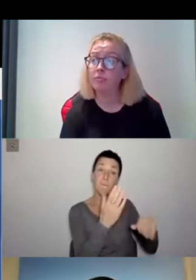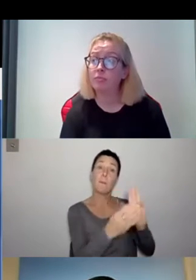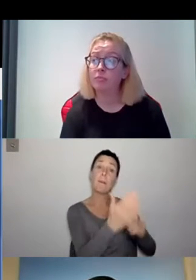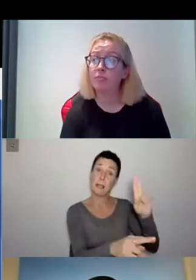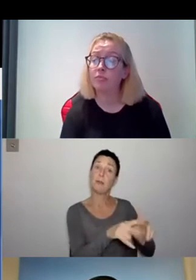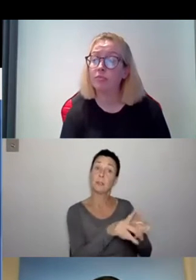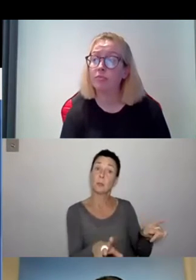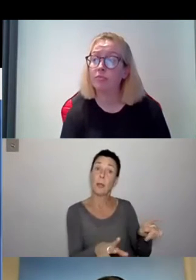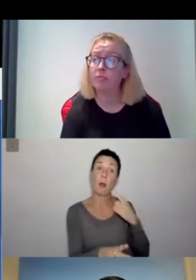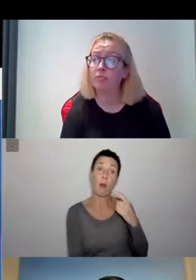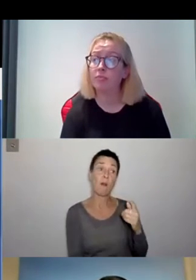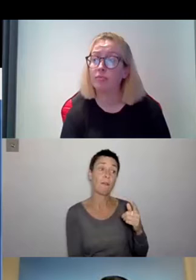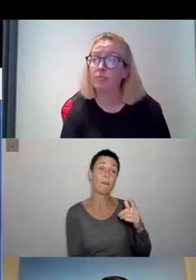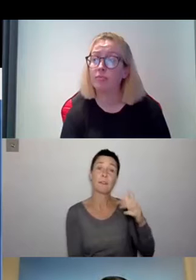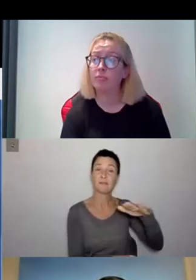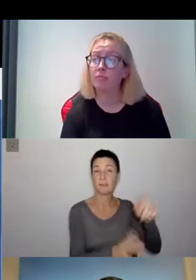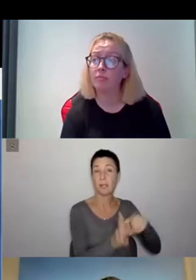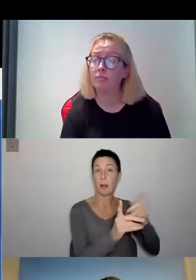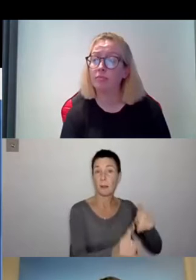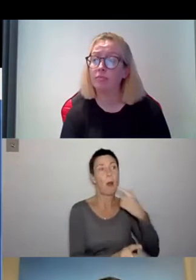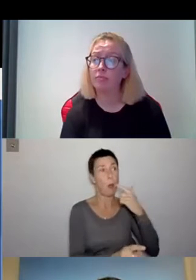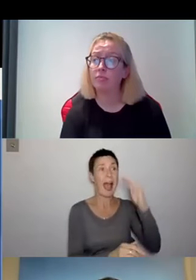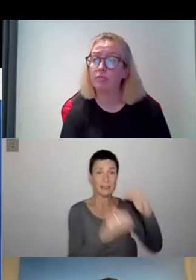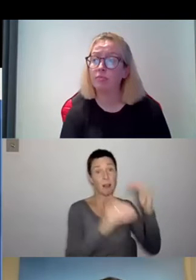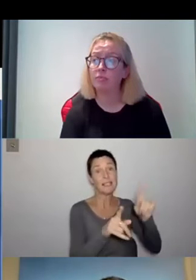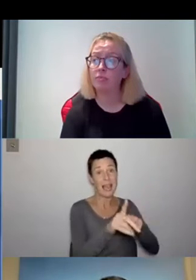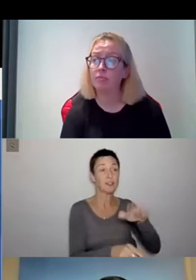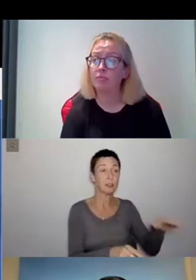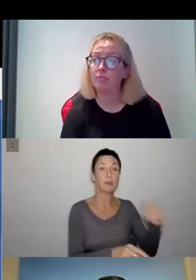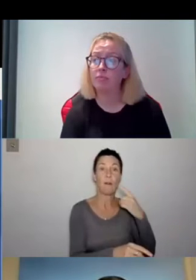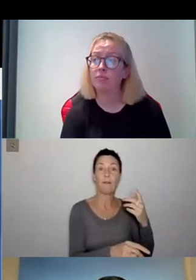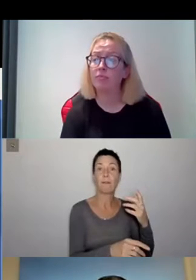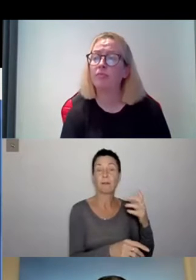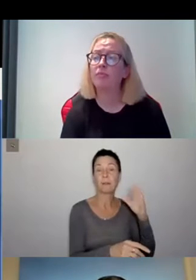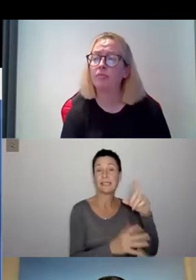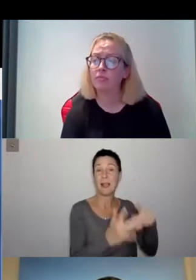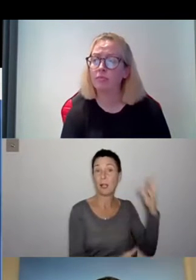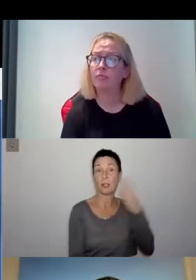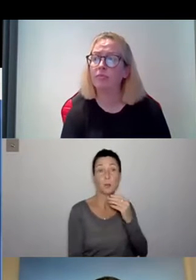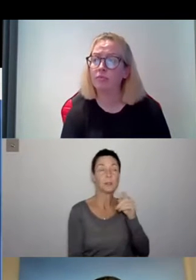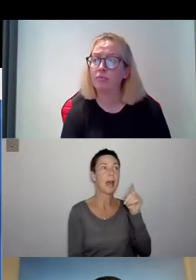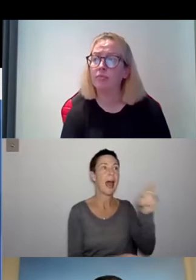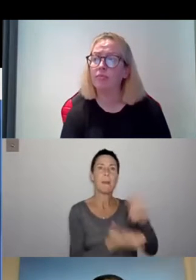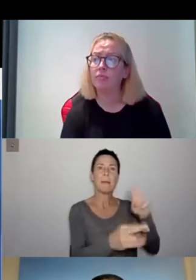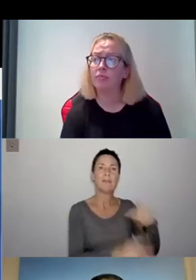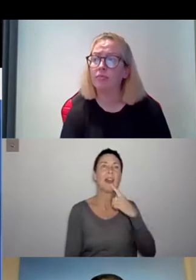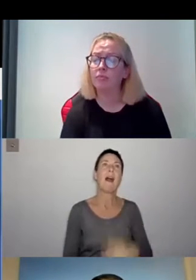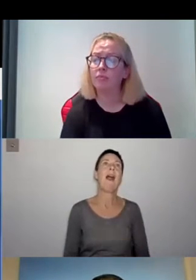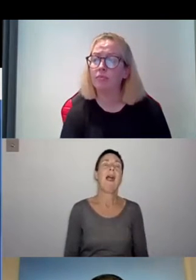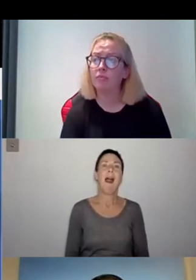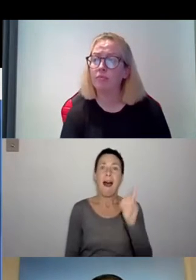implant users, both child and adult, and they were saying, that makes a lot of sense. And it was